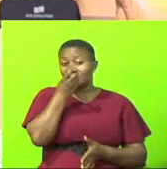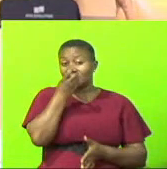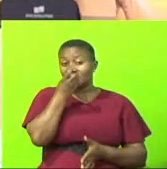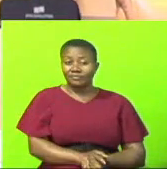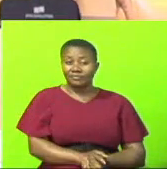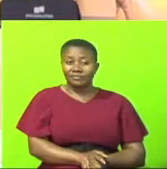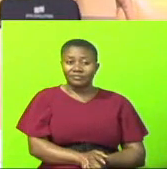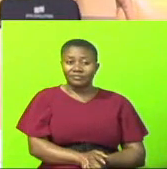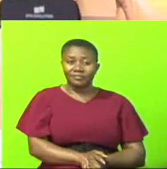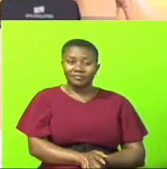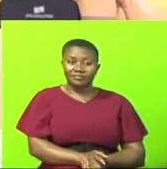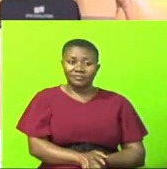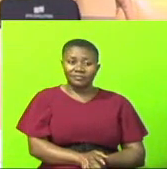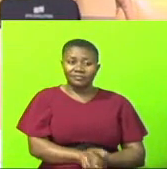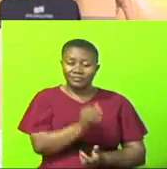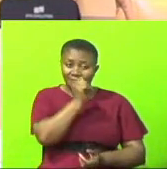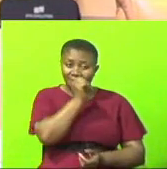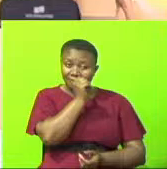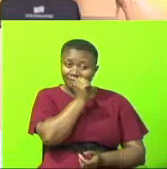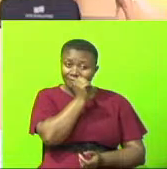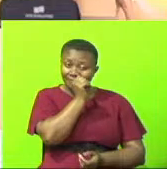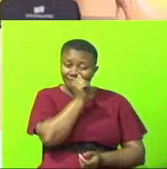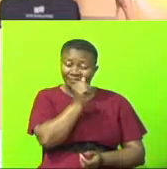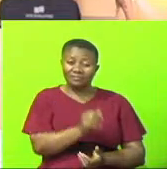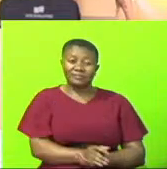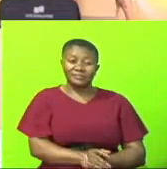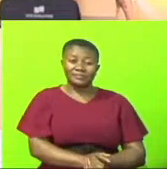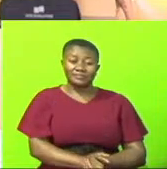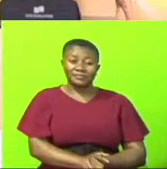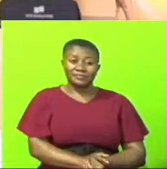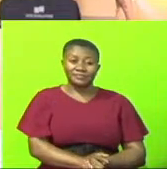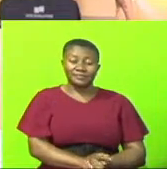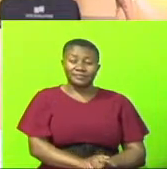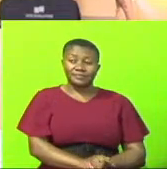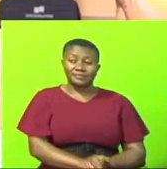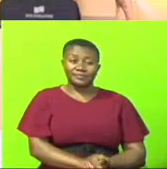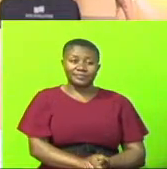no, I respect leadership.